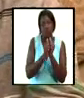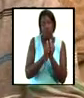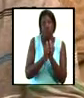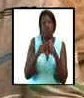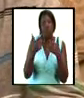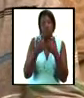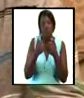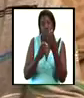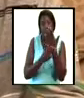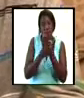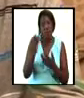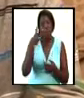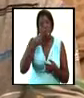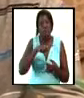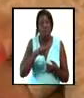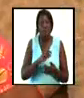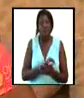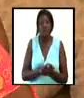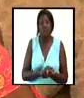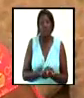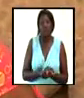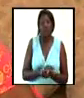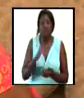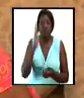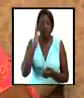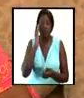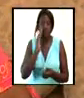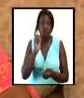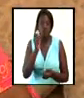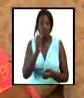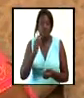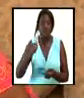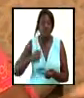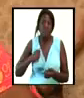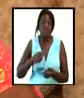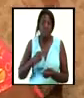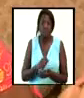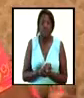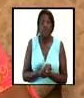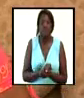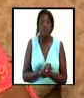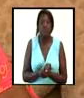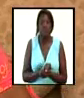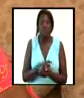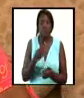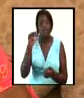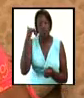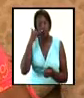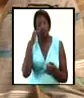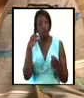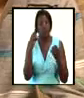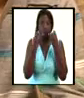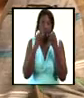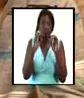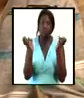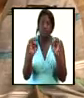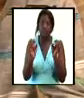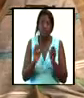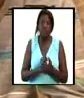Opa? Yeah, sugar daddy. She was supposed to call but hasn't yet.